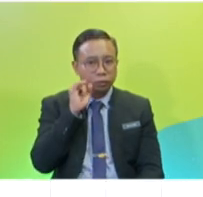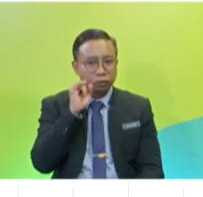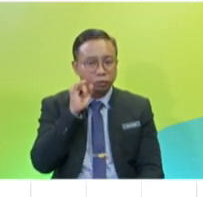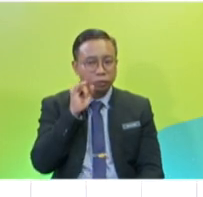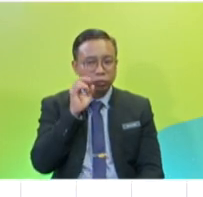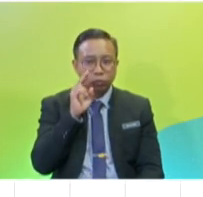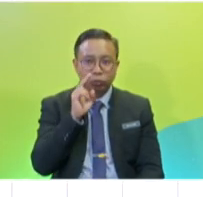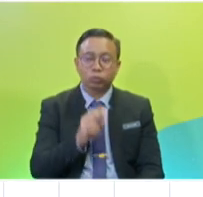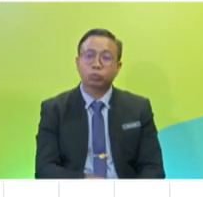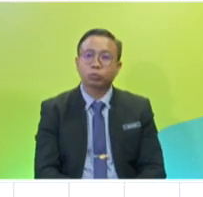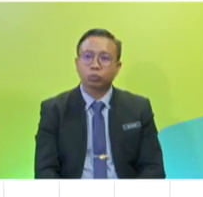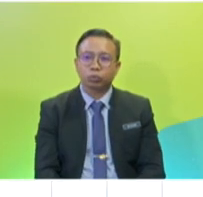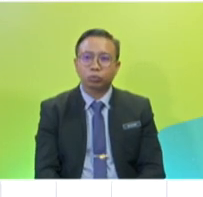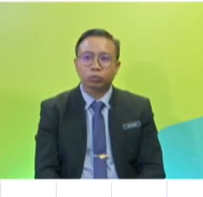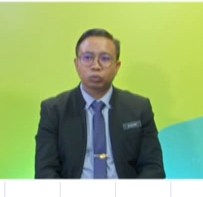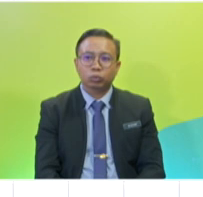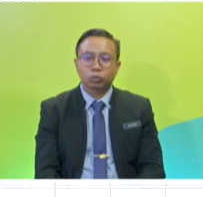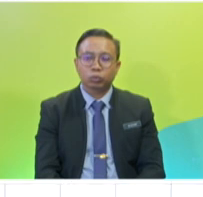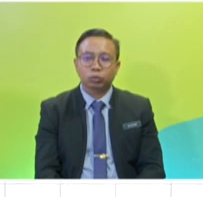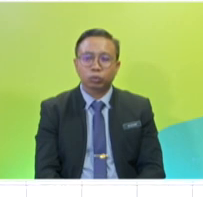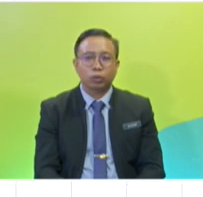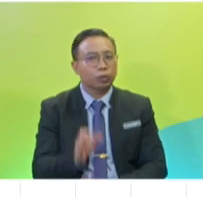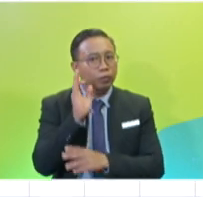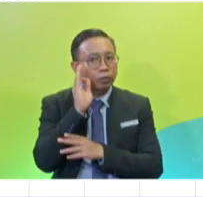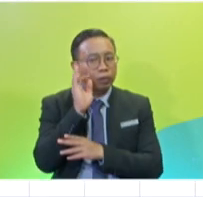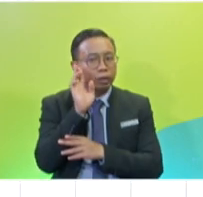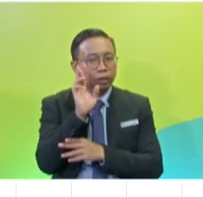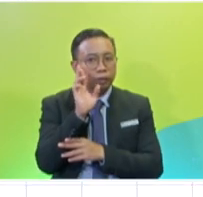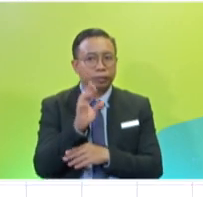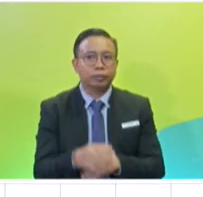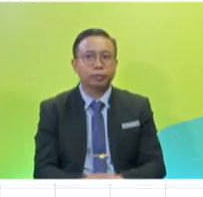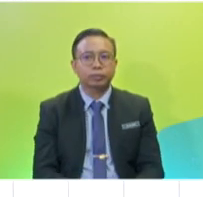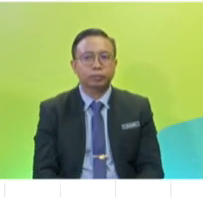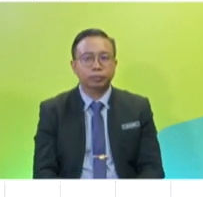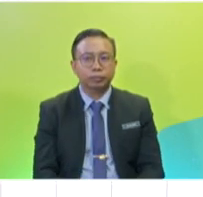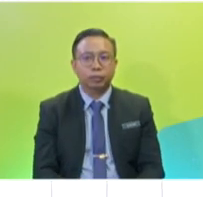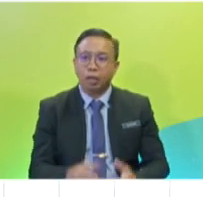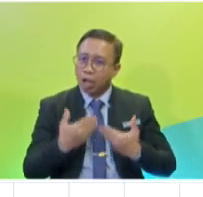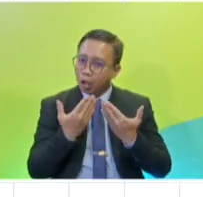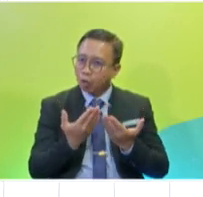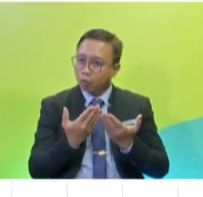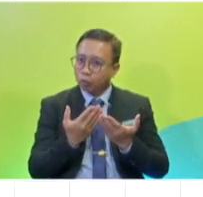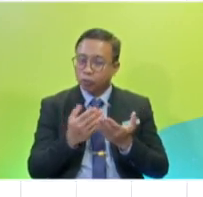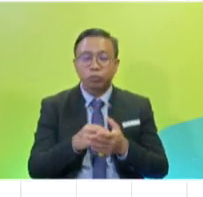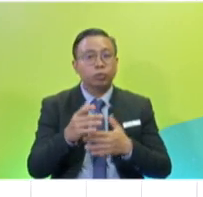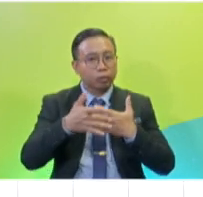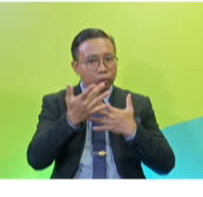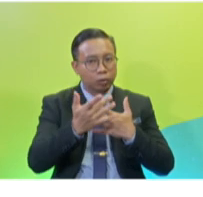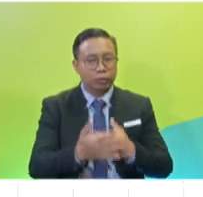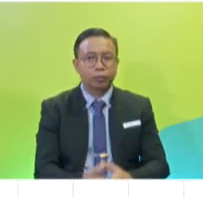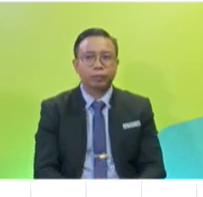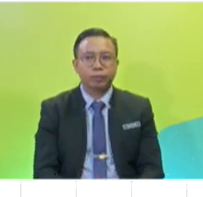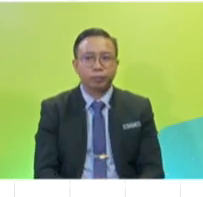Shu. Now, the next one in the house, we have Noor Farhana. Noor Farhana, how do you want me to address you, Noor Farhana?